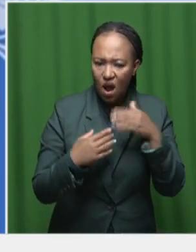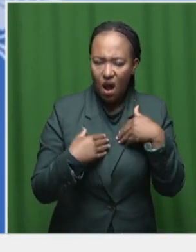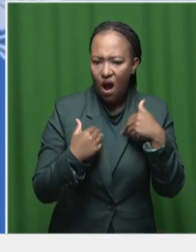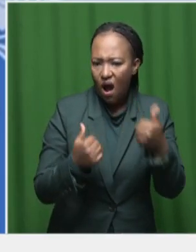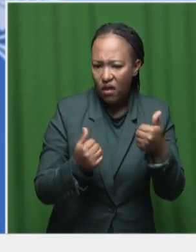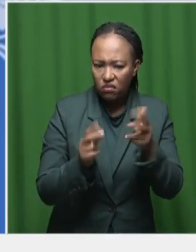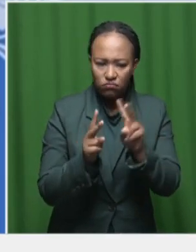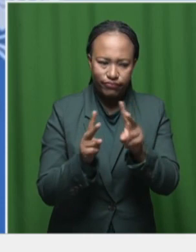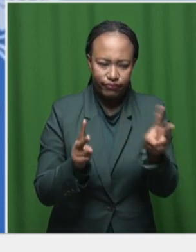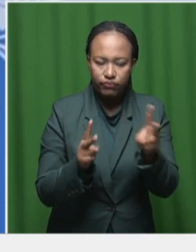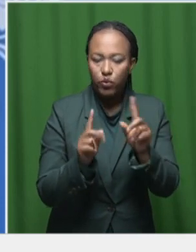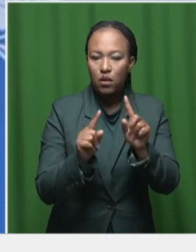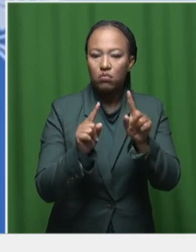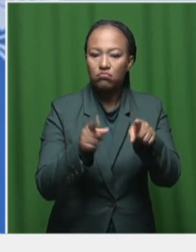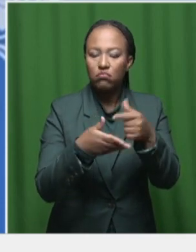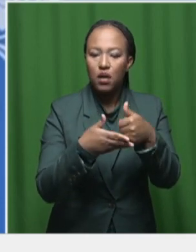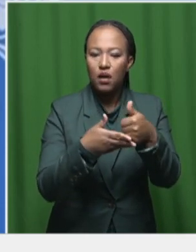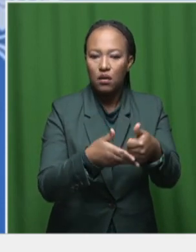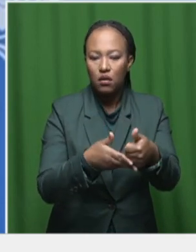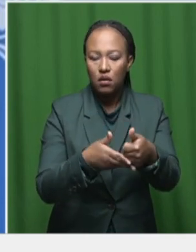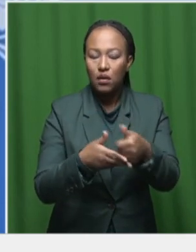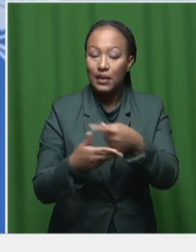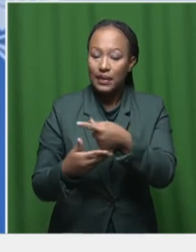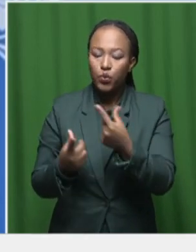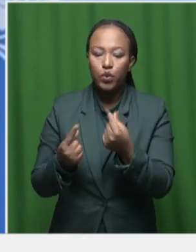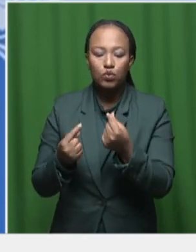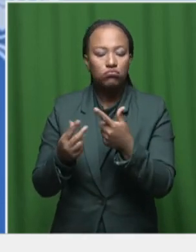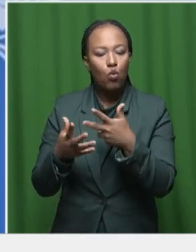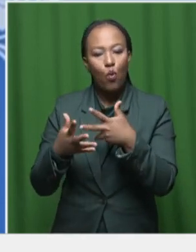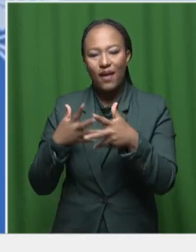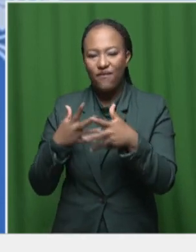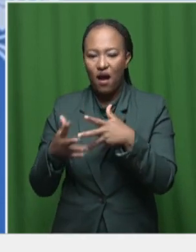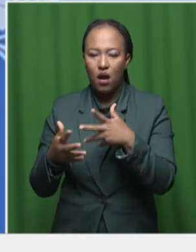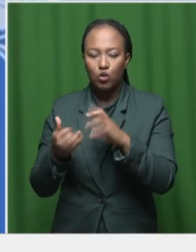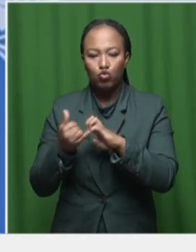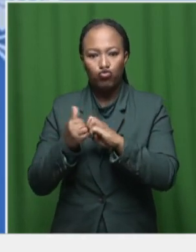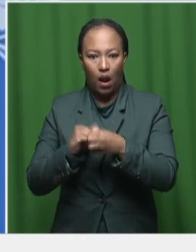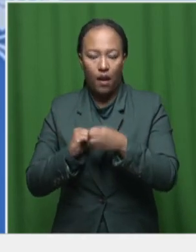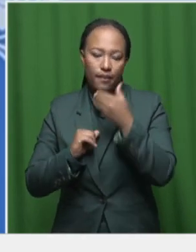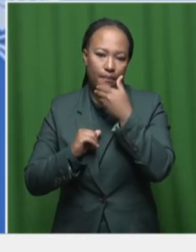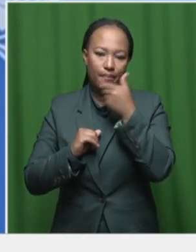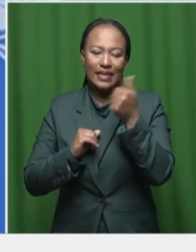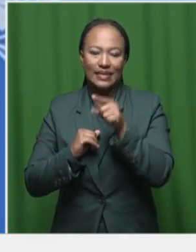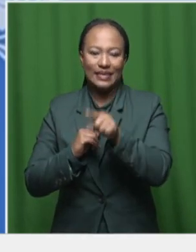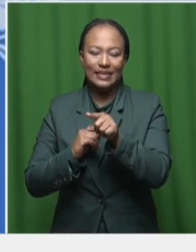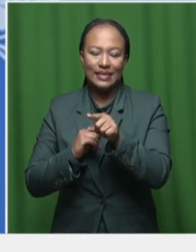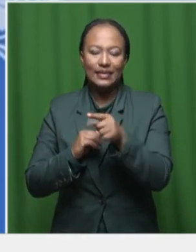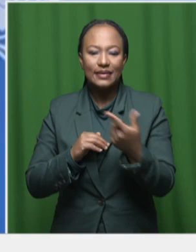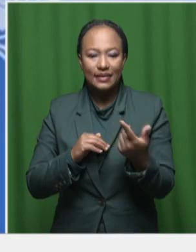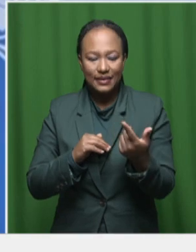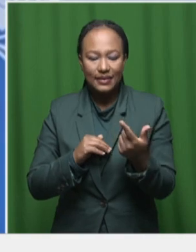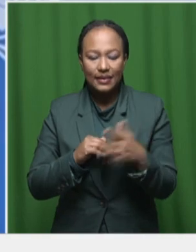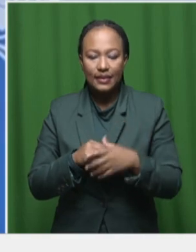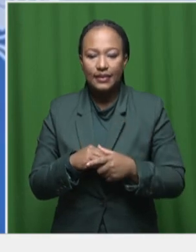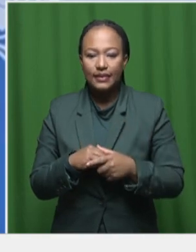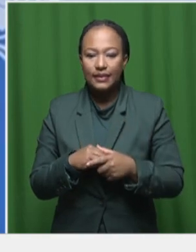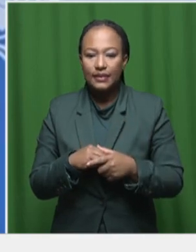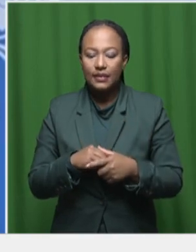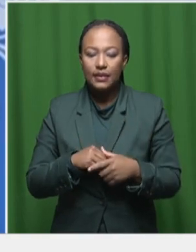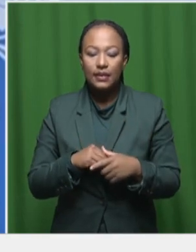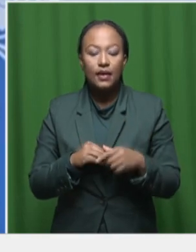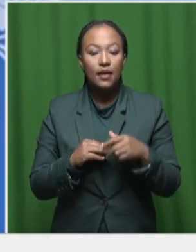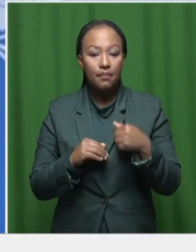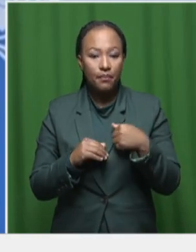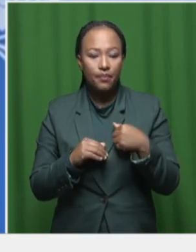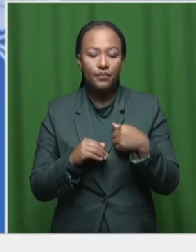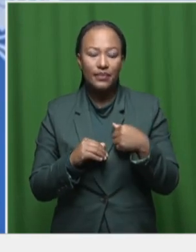arise, and he will do whatever he can to do that. But I don't want to. The situation is